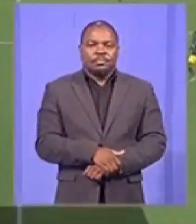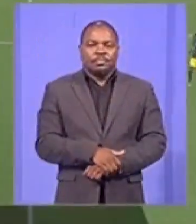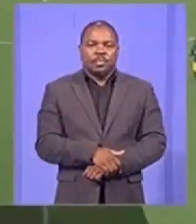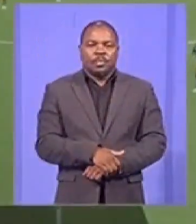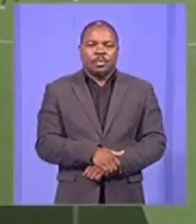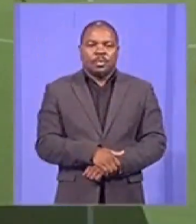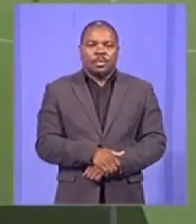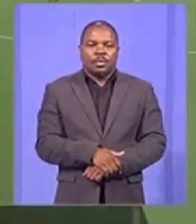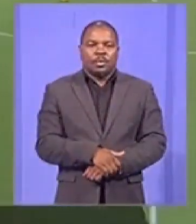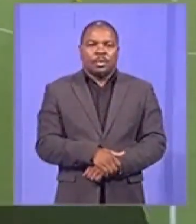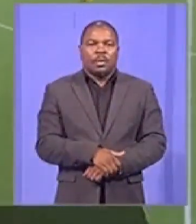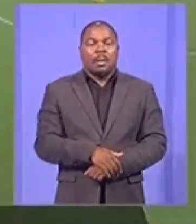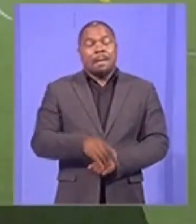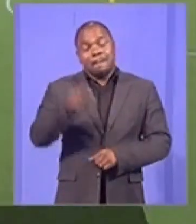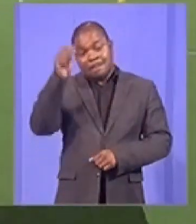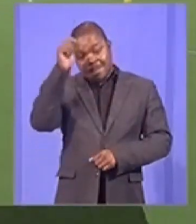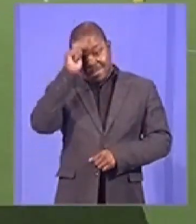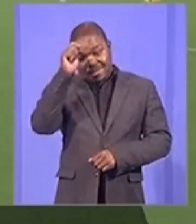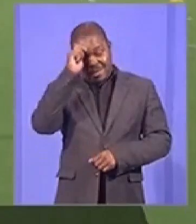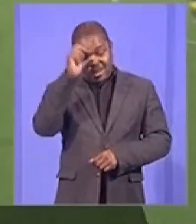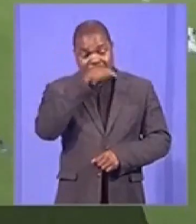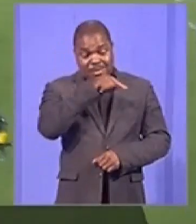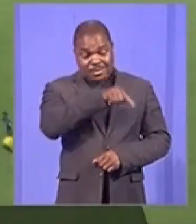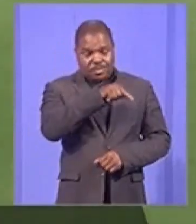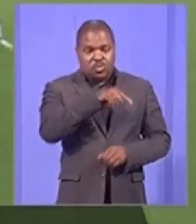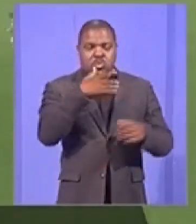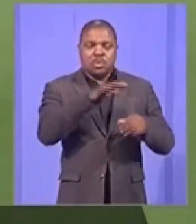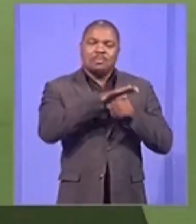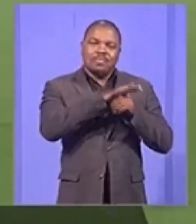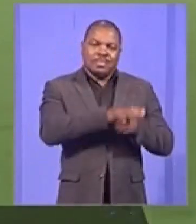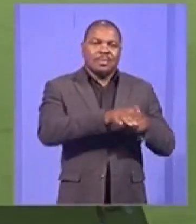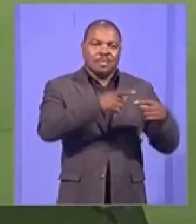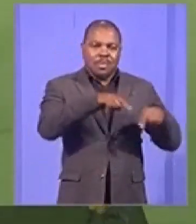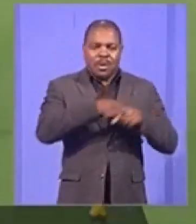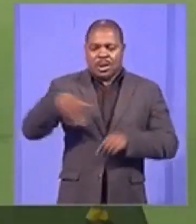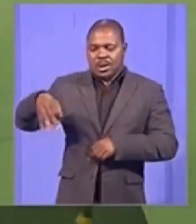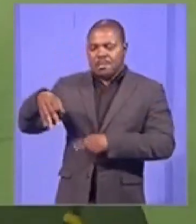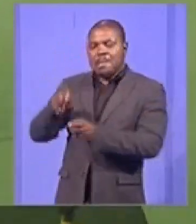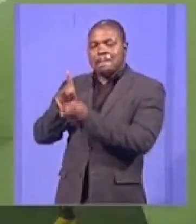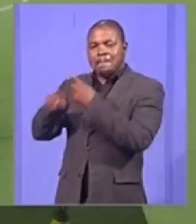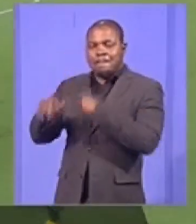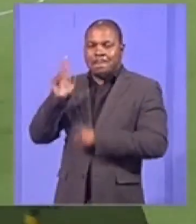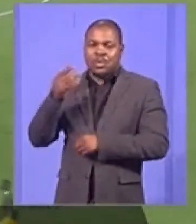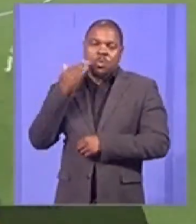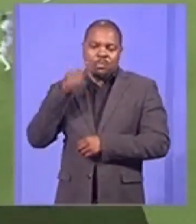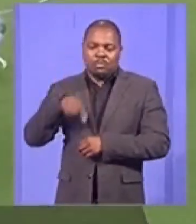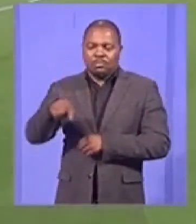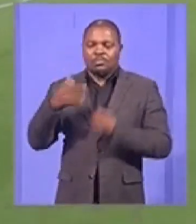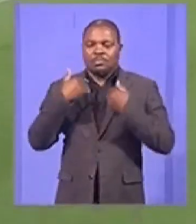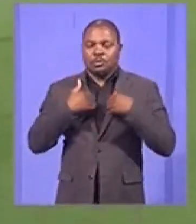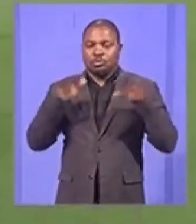Mo metshamekong Bafana ba mo kgatelelong ya go fenya kgatlhanong le Namibia ka Sontaga